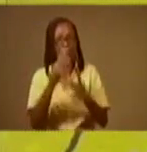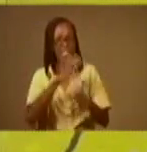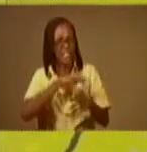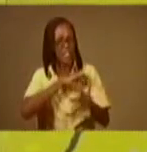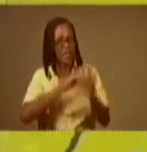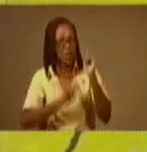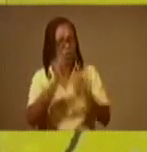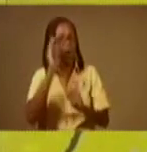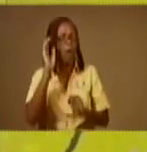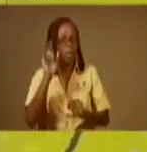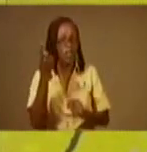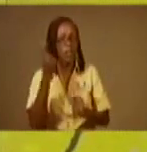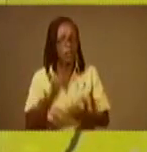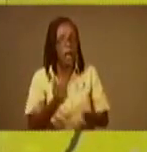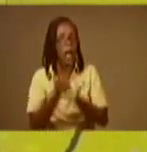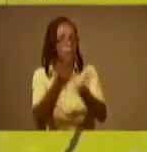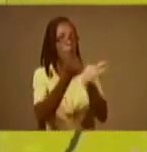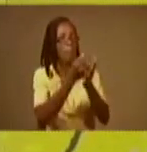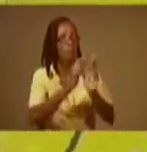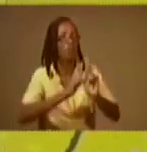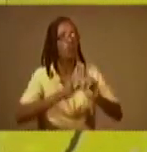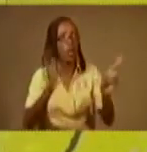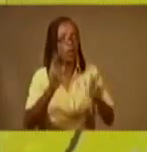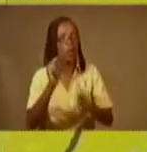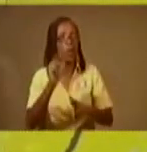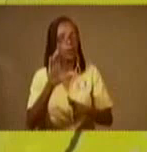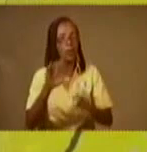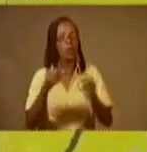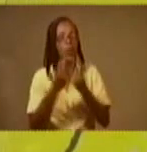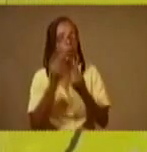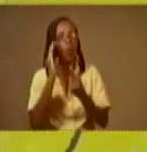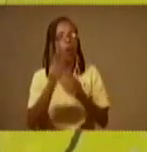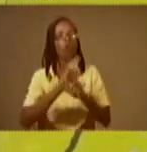out on the ground should anything happen. The UNC will be